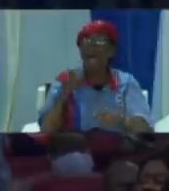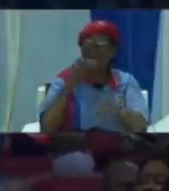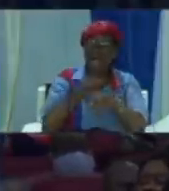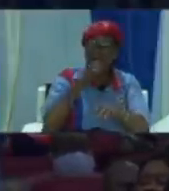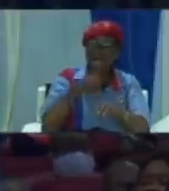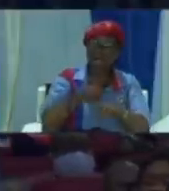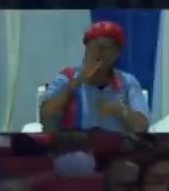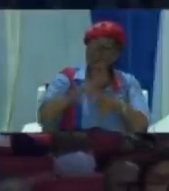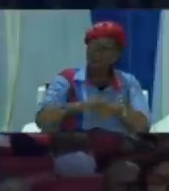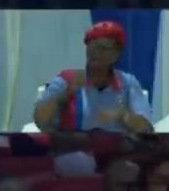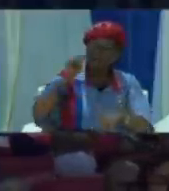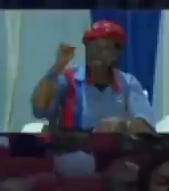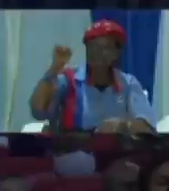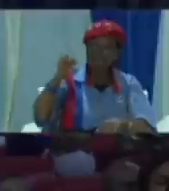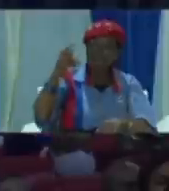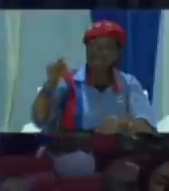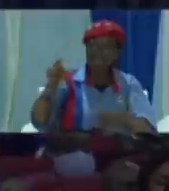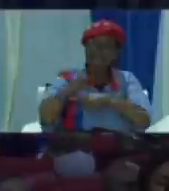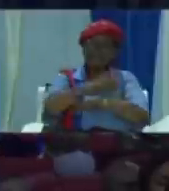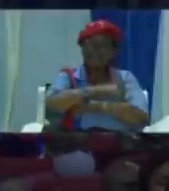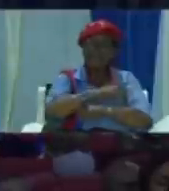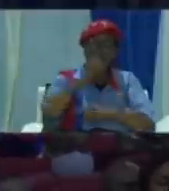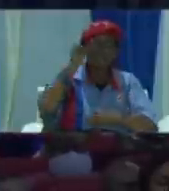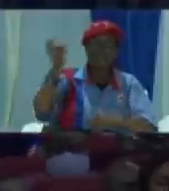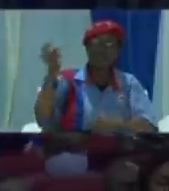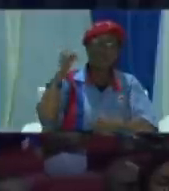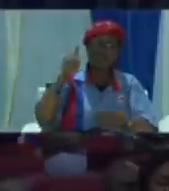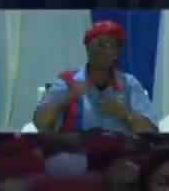The day was to be blessed.